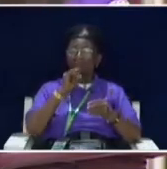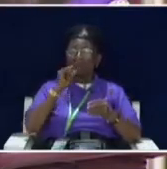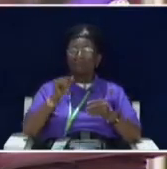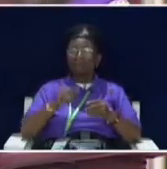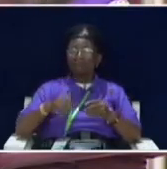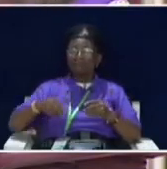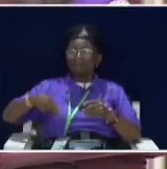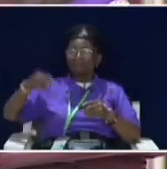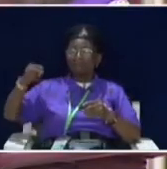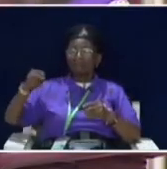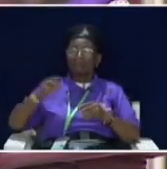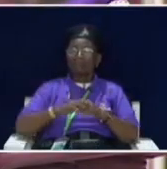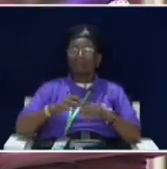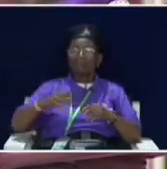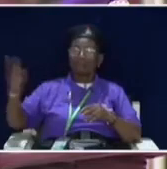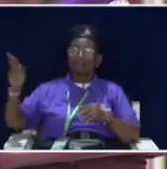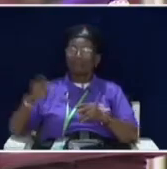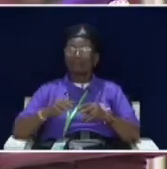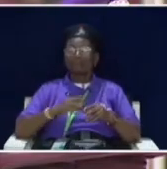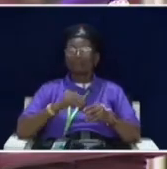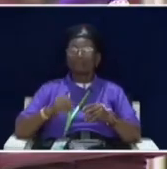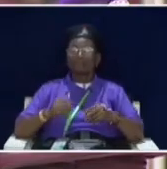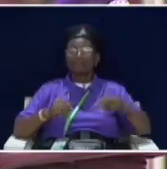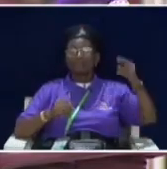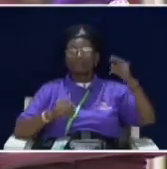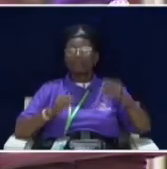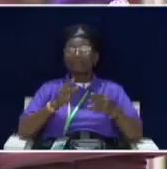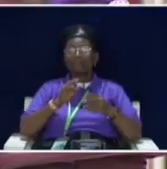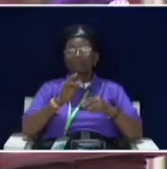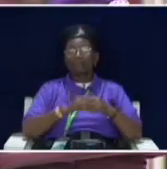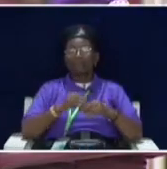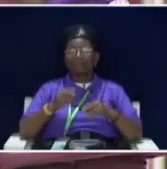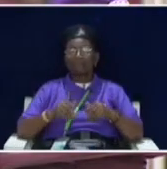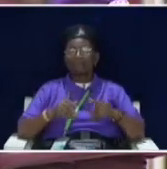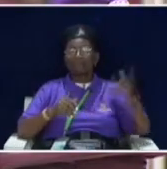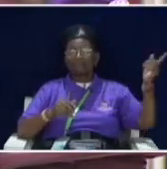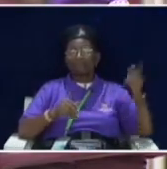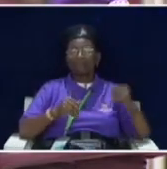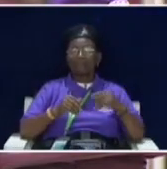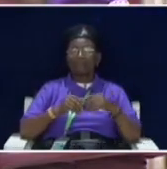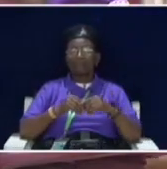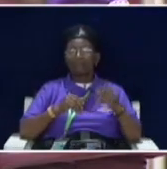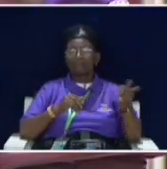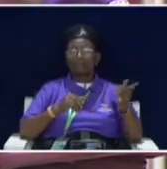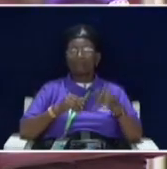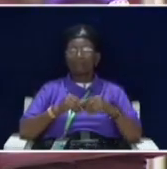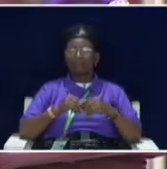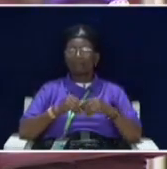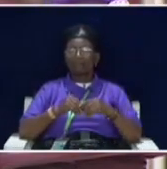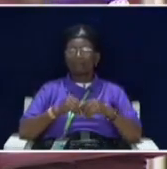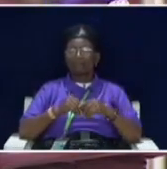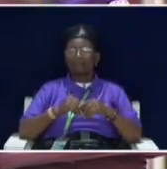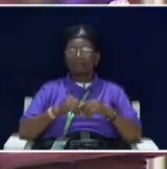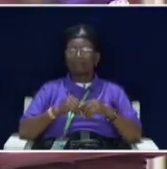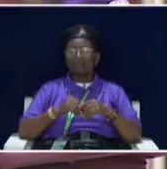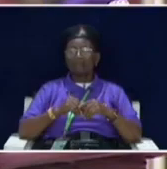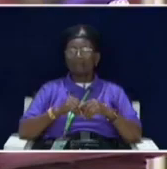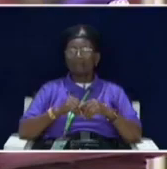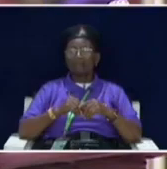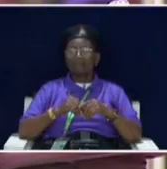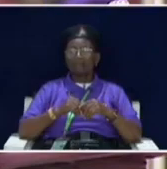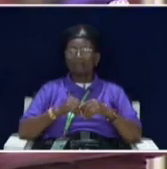it was the and a hill on their left. Bibeli so wipe omi na dabi oke lowo otun ati oke lowo osi